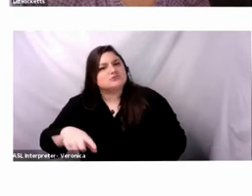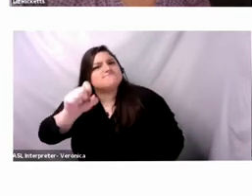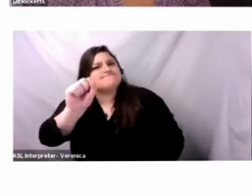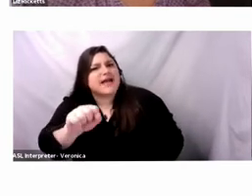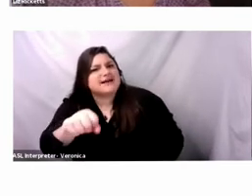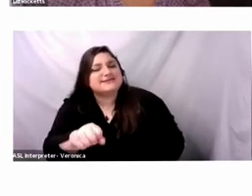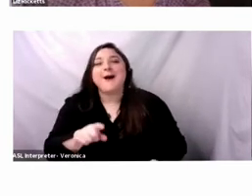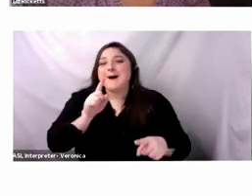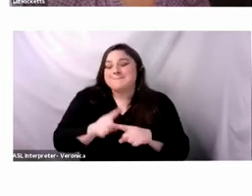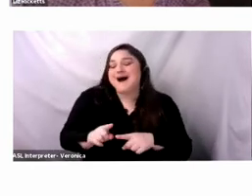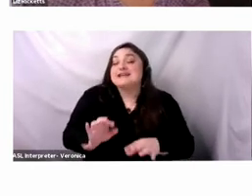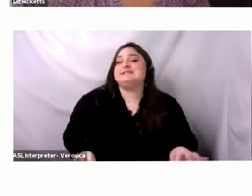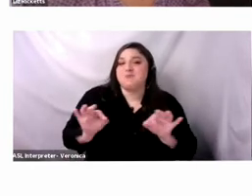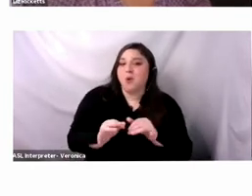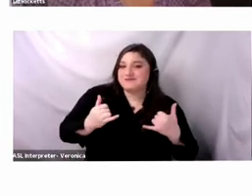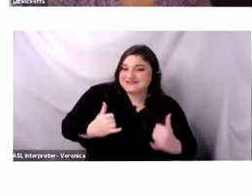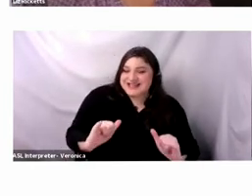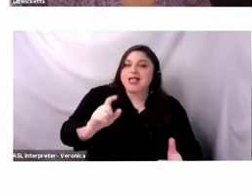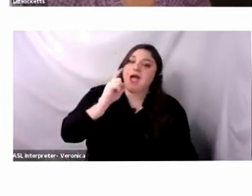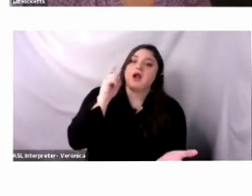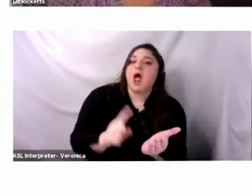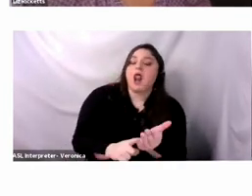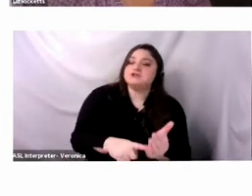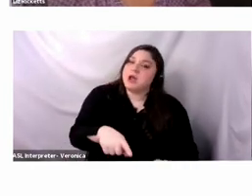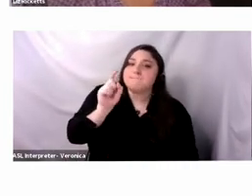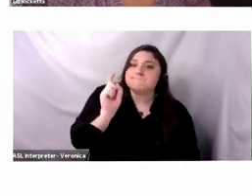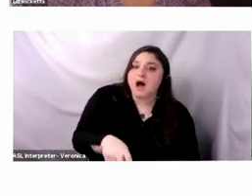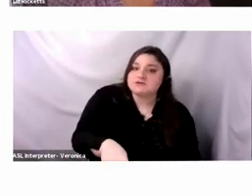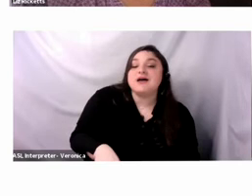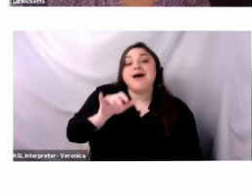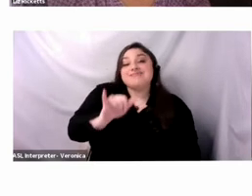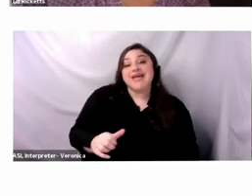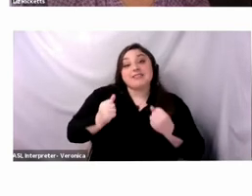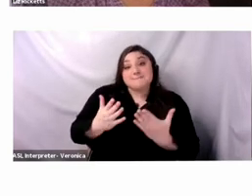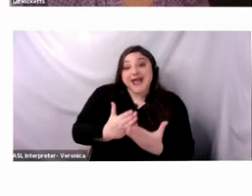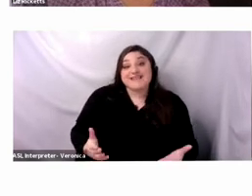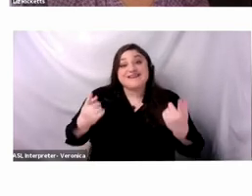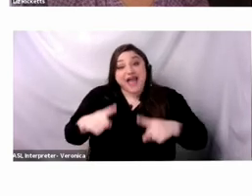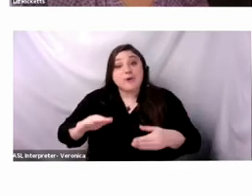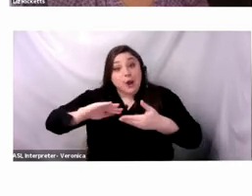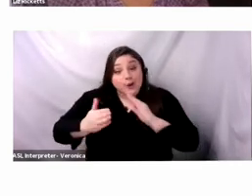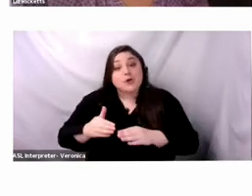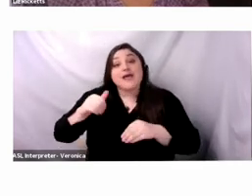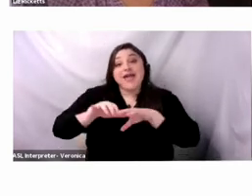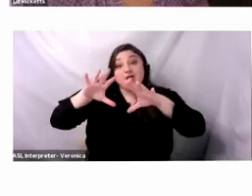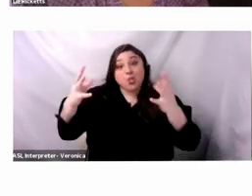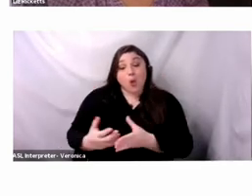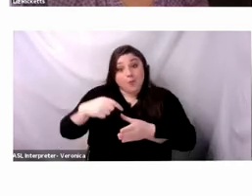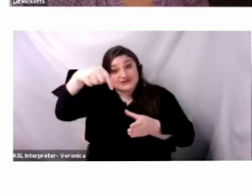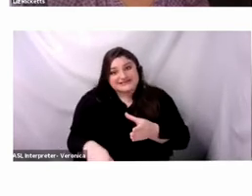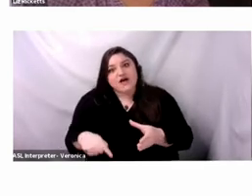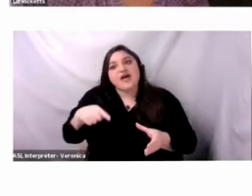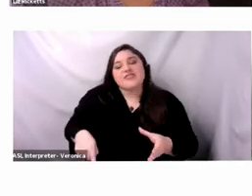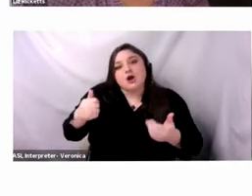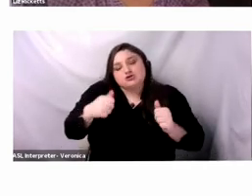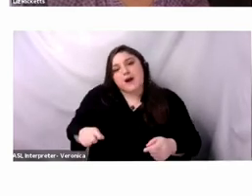north to recognize that there are and have been many communities in the global south doing all they can to resist the cultural imperialism